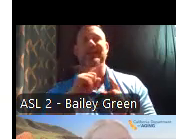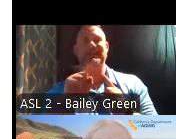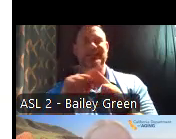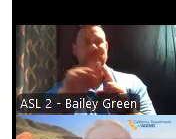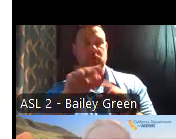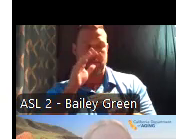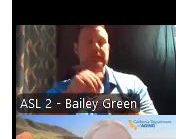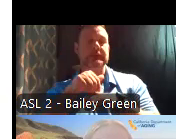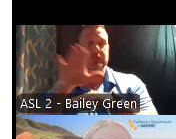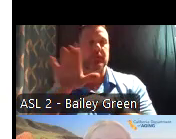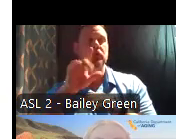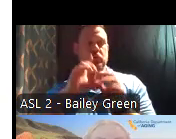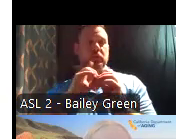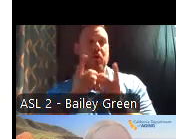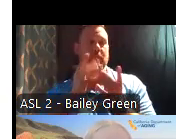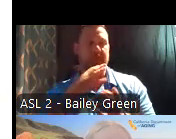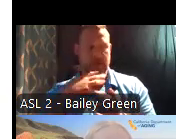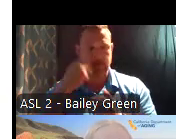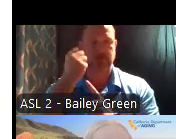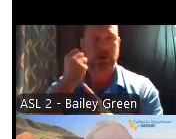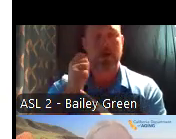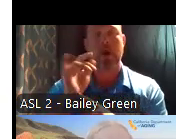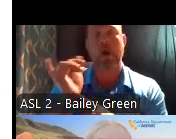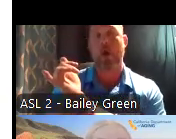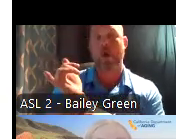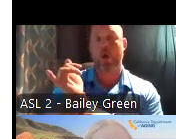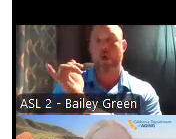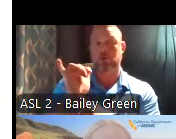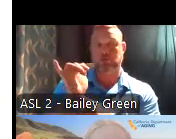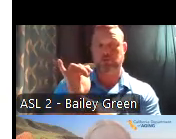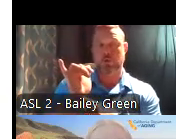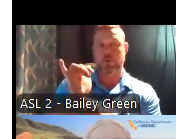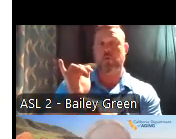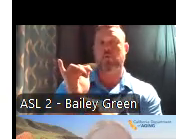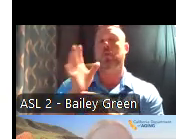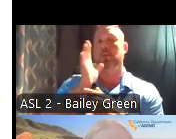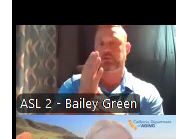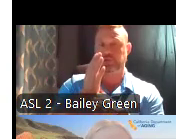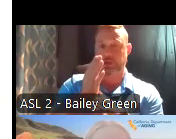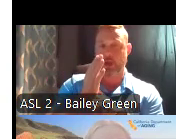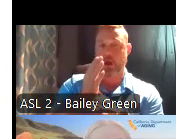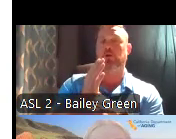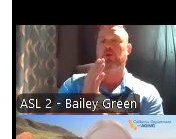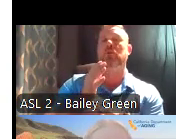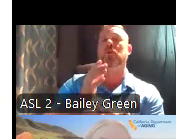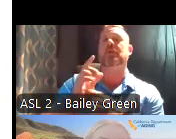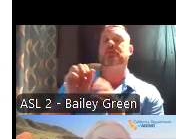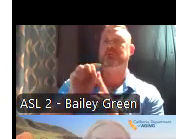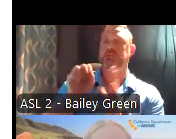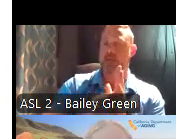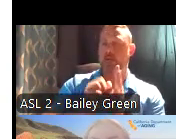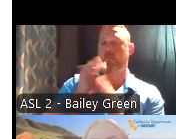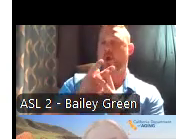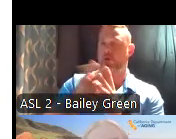submitted to the Department of Aging, but they will also, as Susan alluded to, be shared with our state partners, different